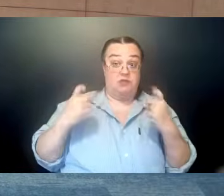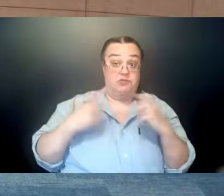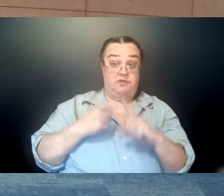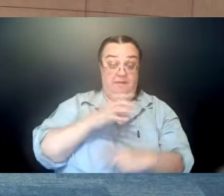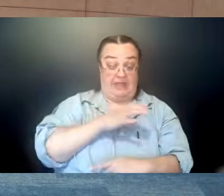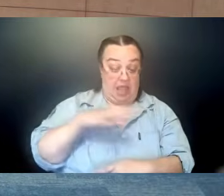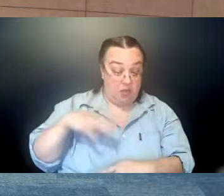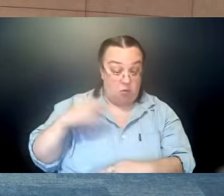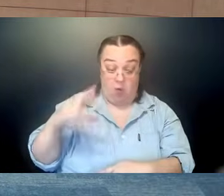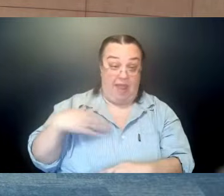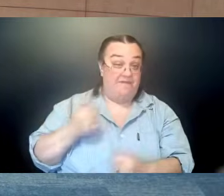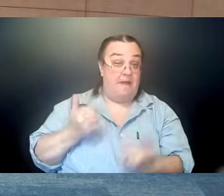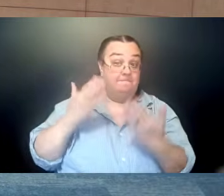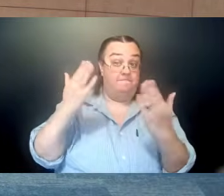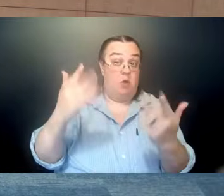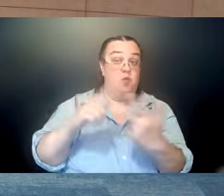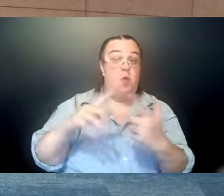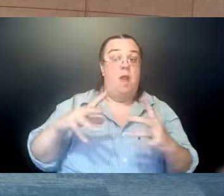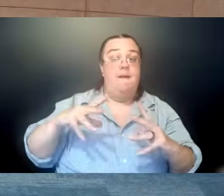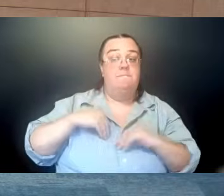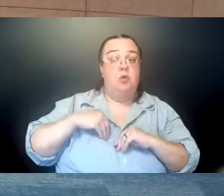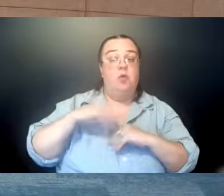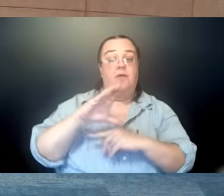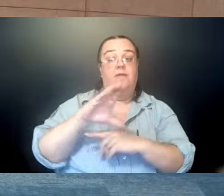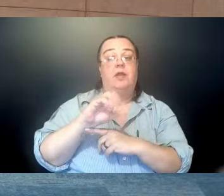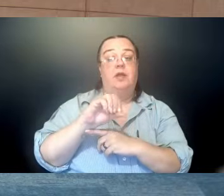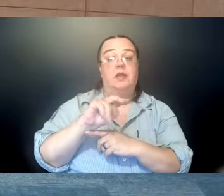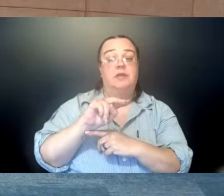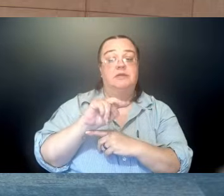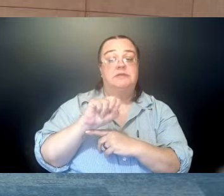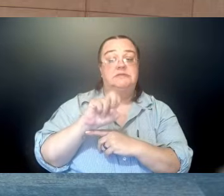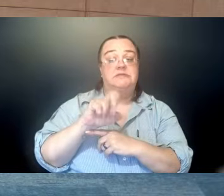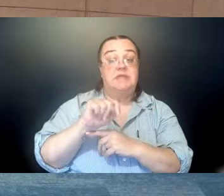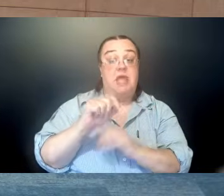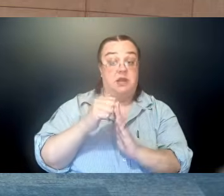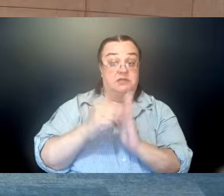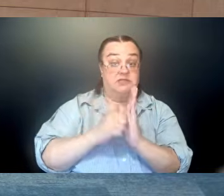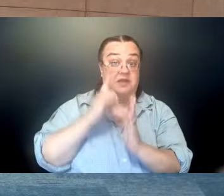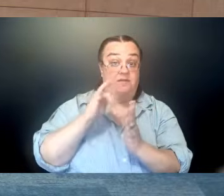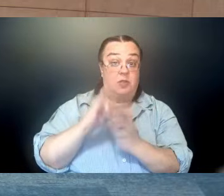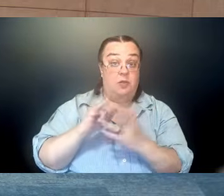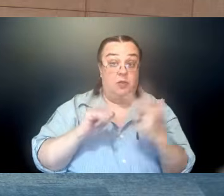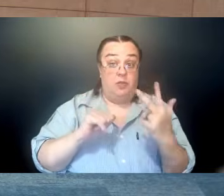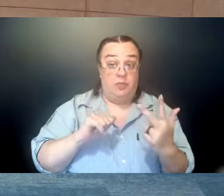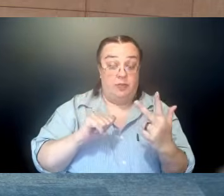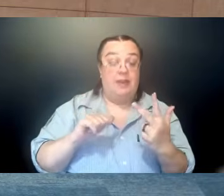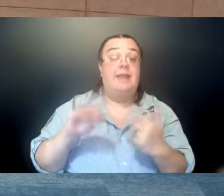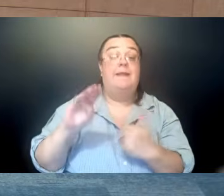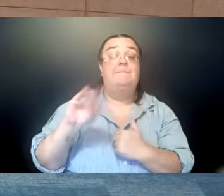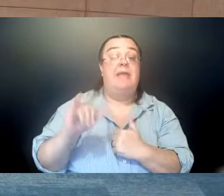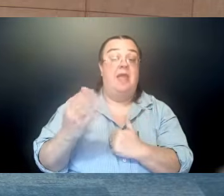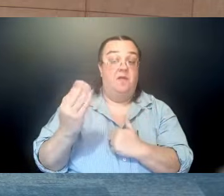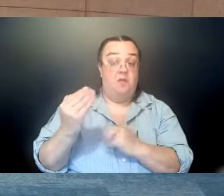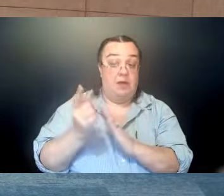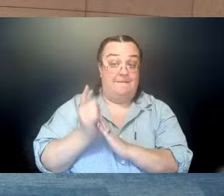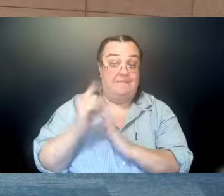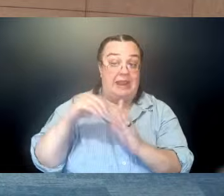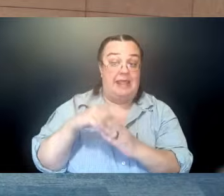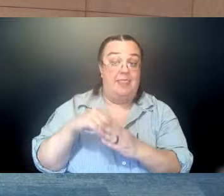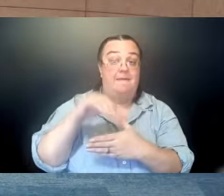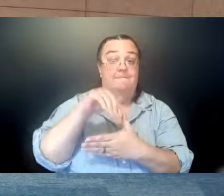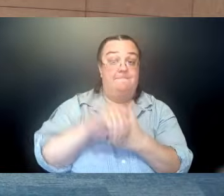is there a motion to approve the consent agenda for those 3 items? Again, the May 14 minutes in your packet